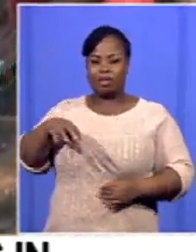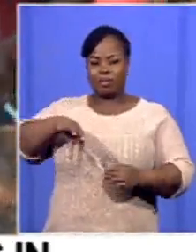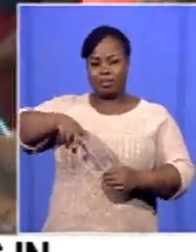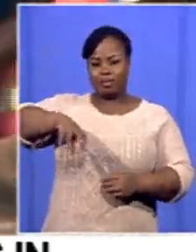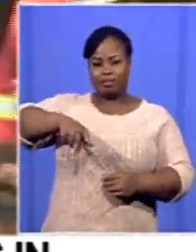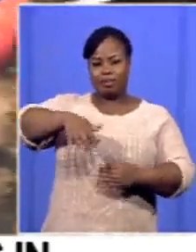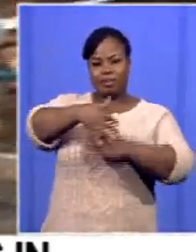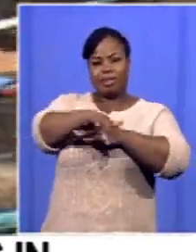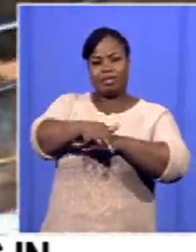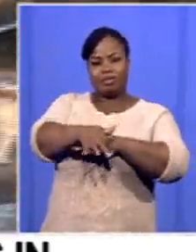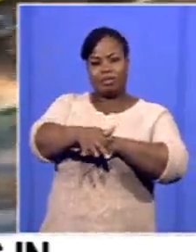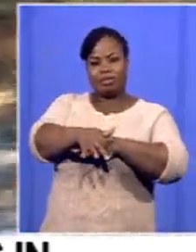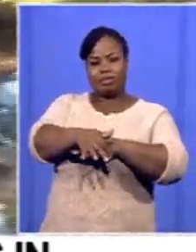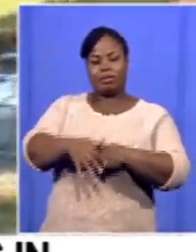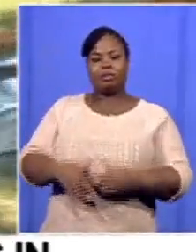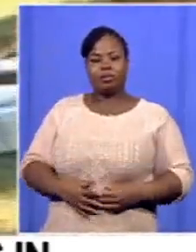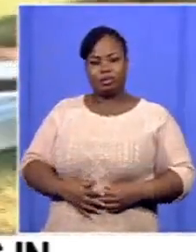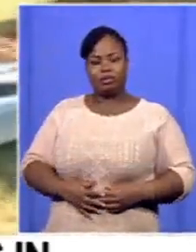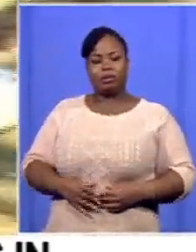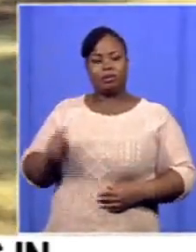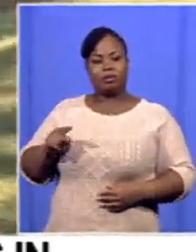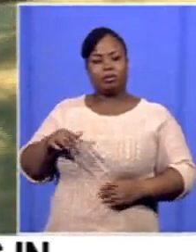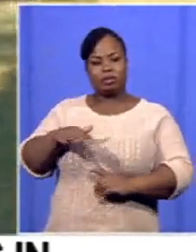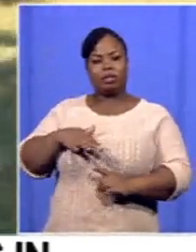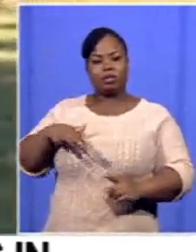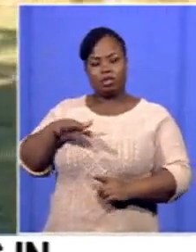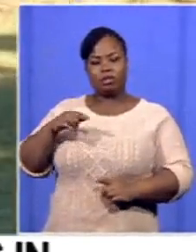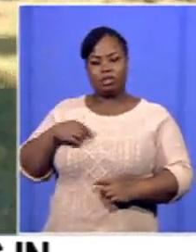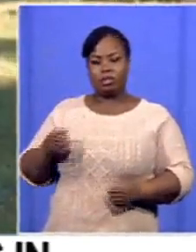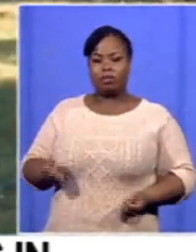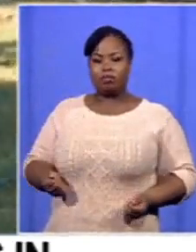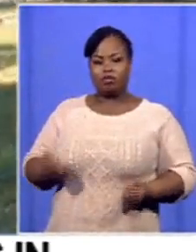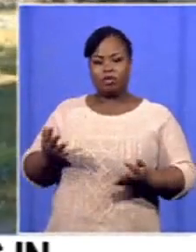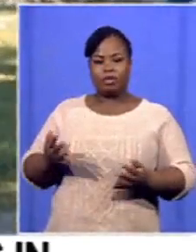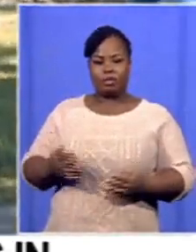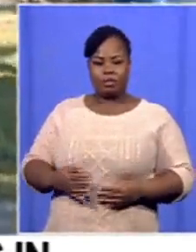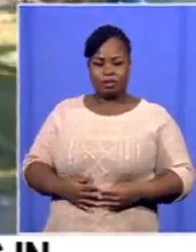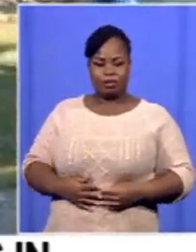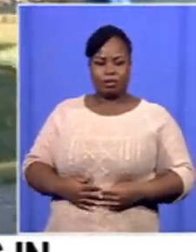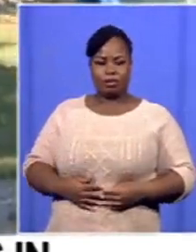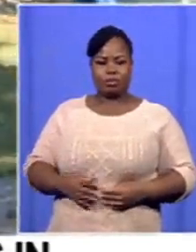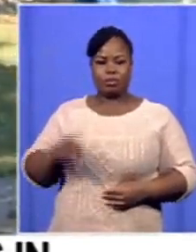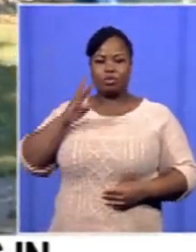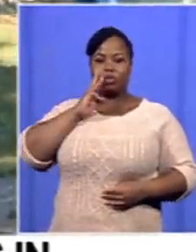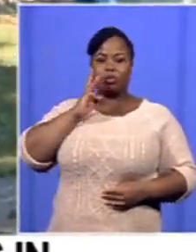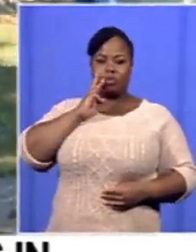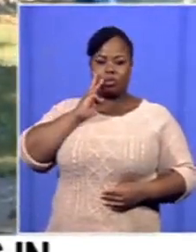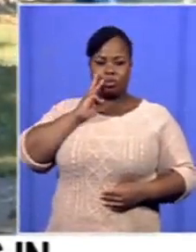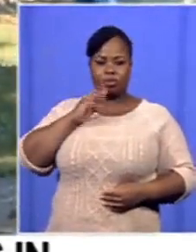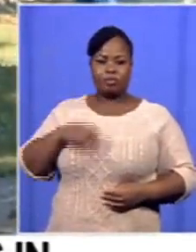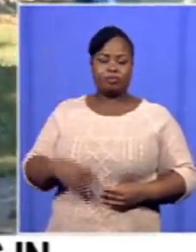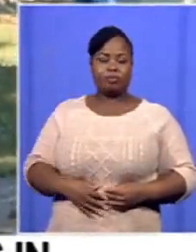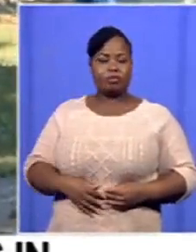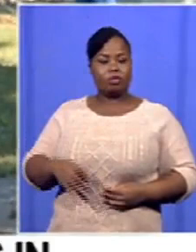outside these premises that they provided with basically water in these boreholes, because they